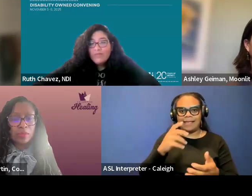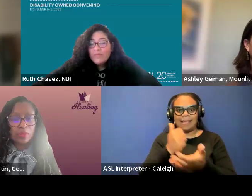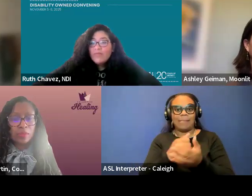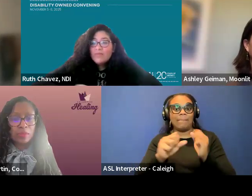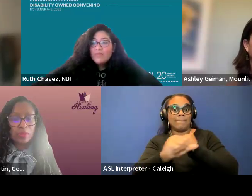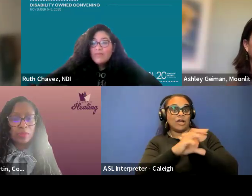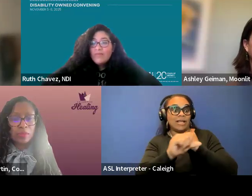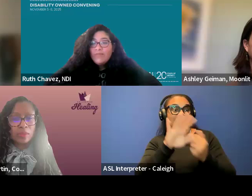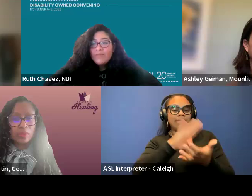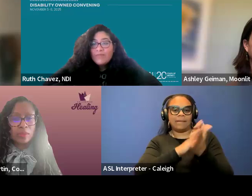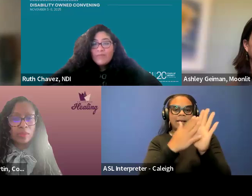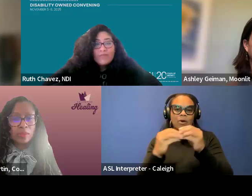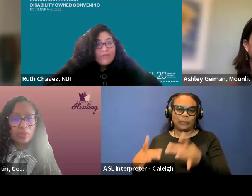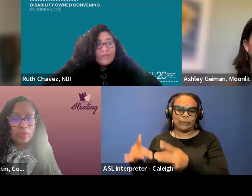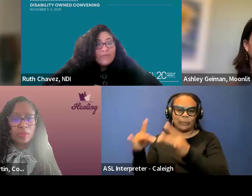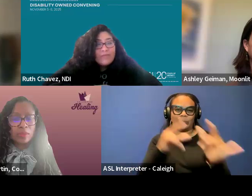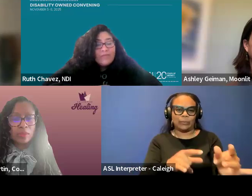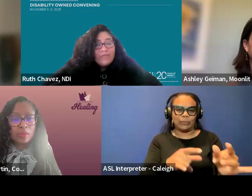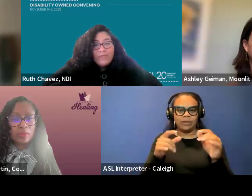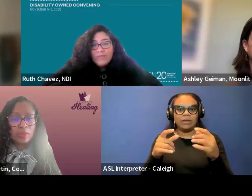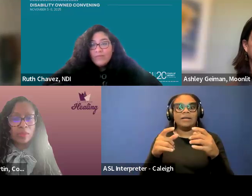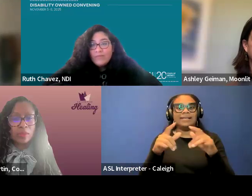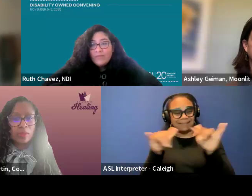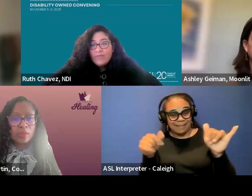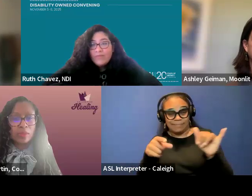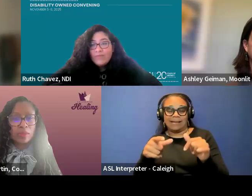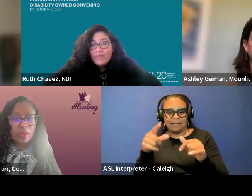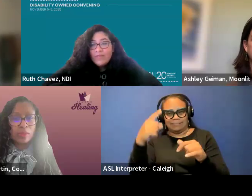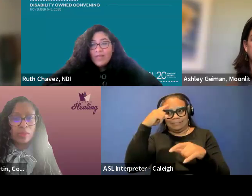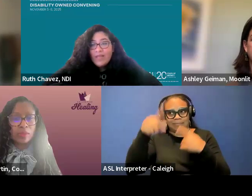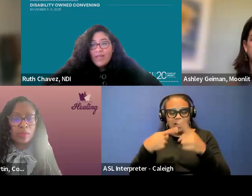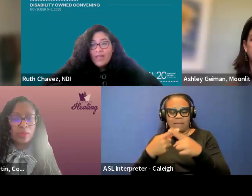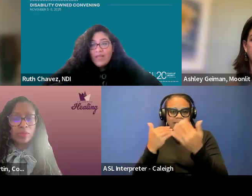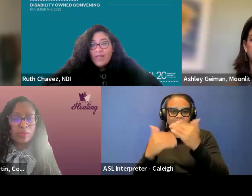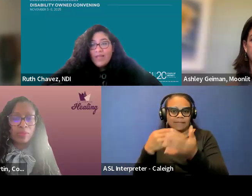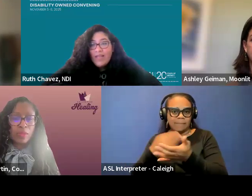marketing on a limited budget?